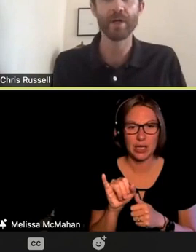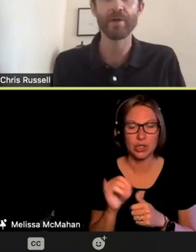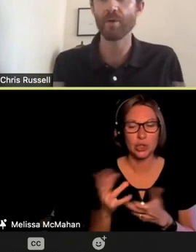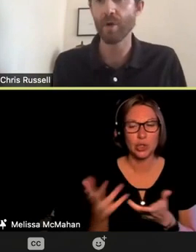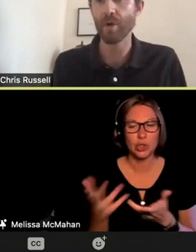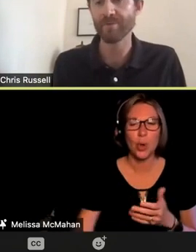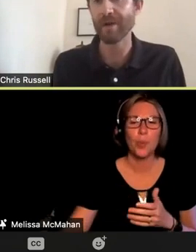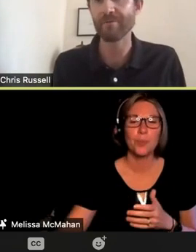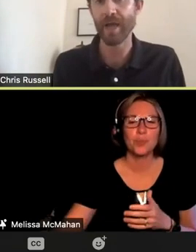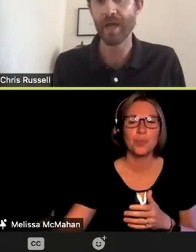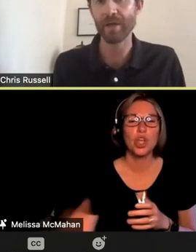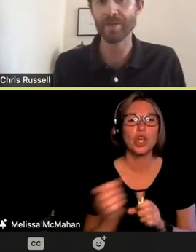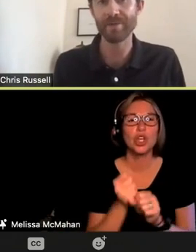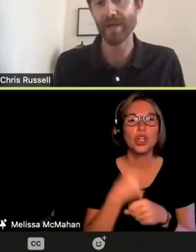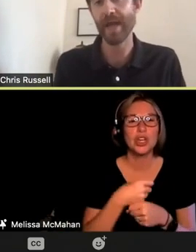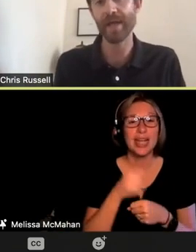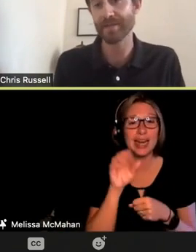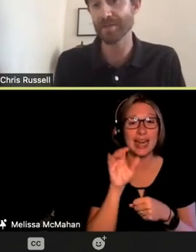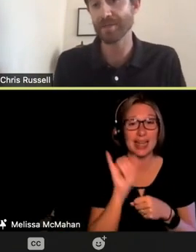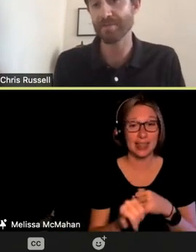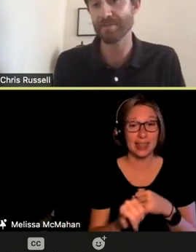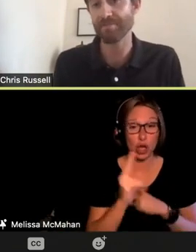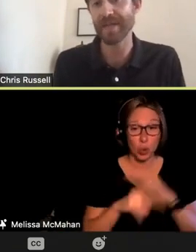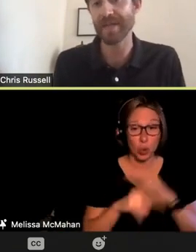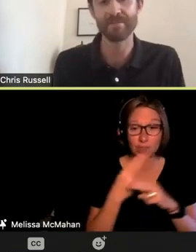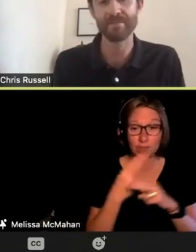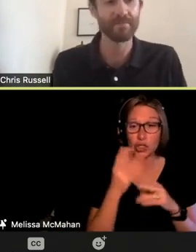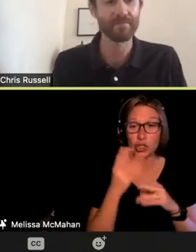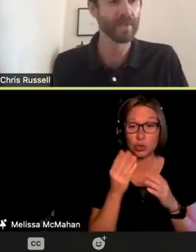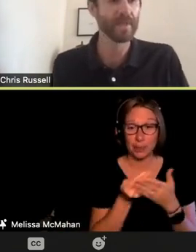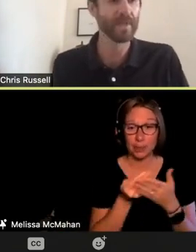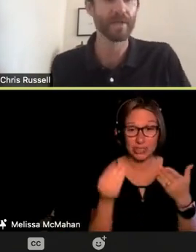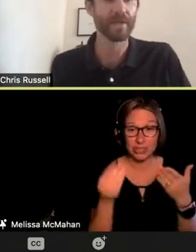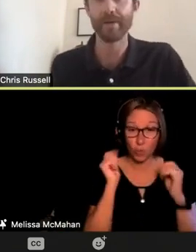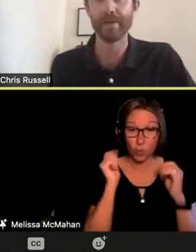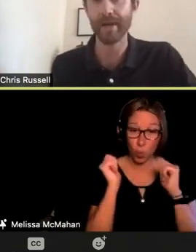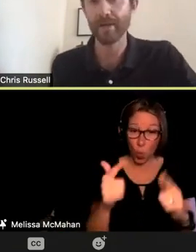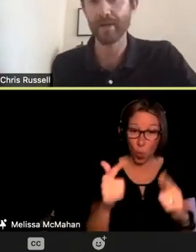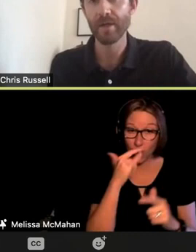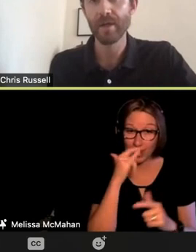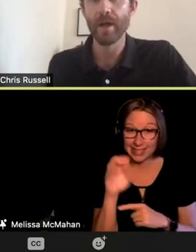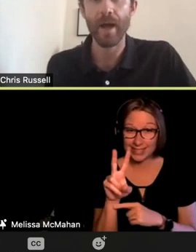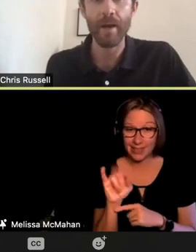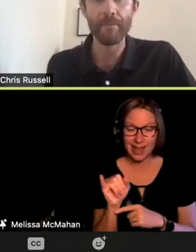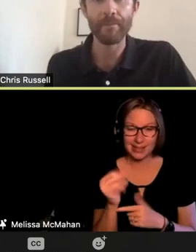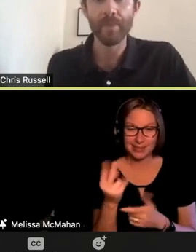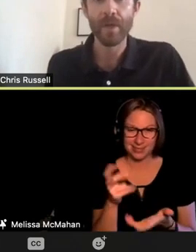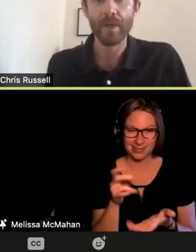universal material that works for every child with CVI is just, that's incorrect.